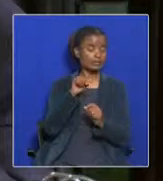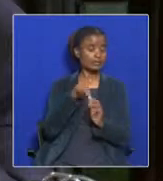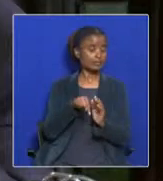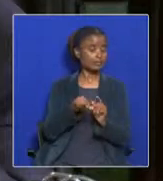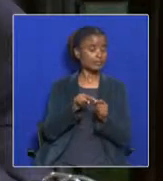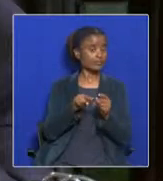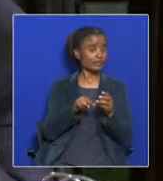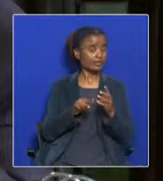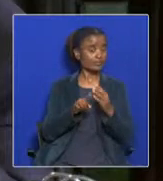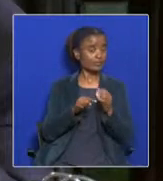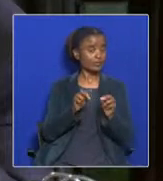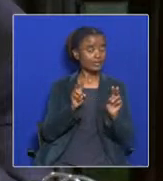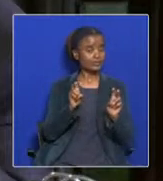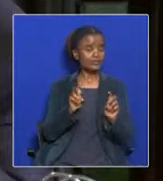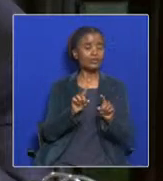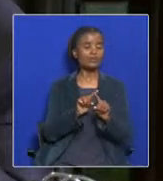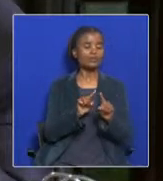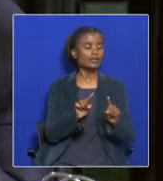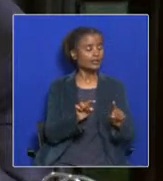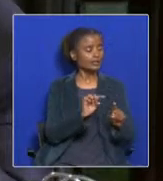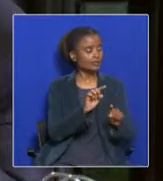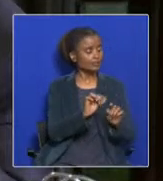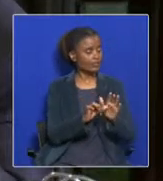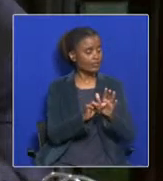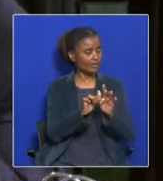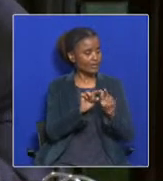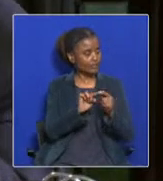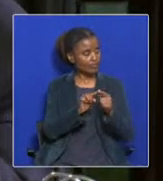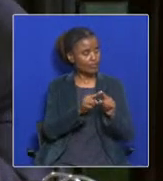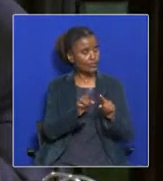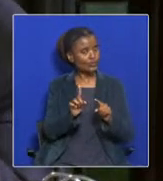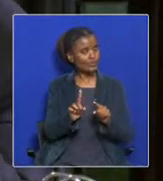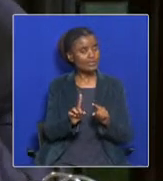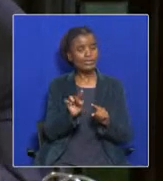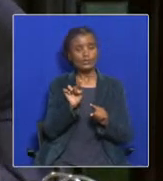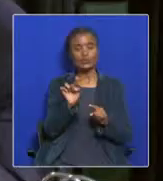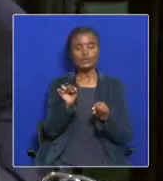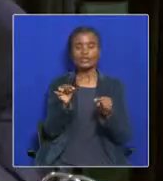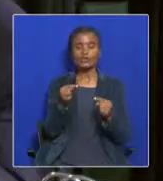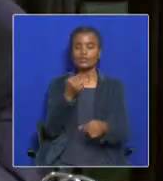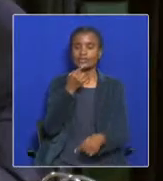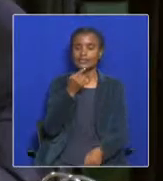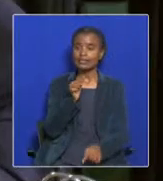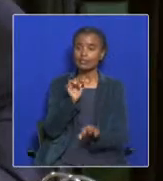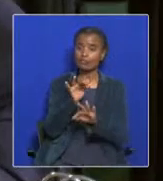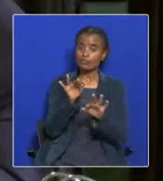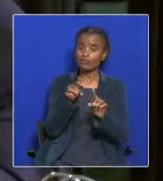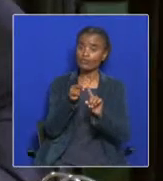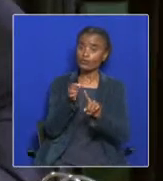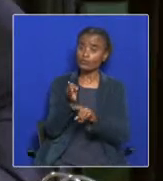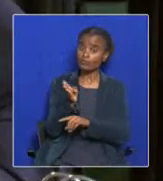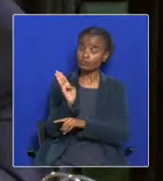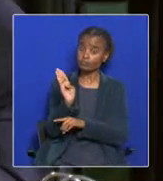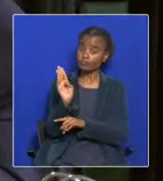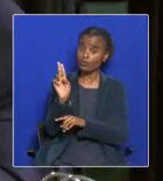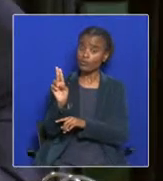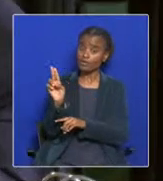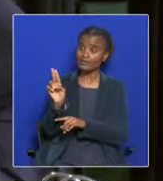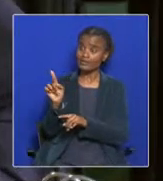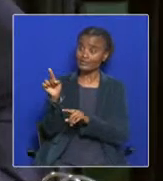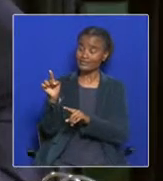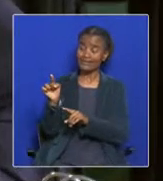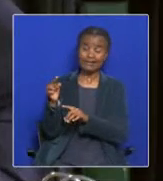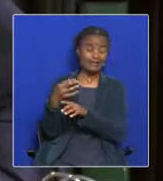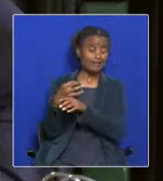point is that you are not able to say that people from Umlazi ever descended